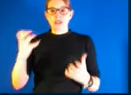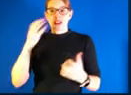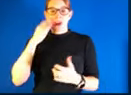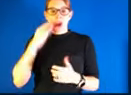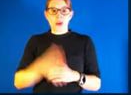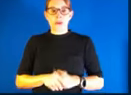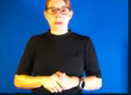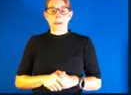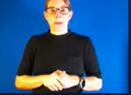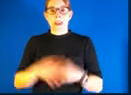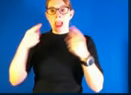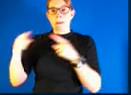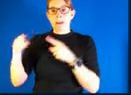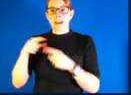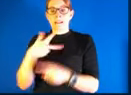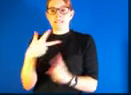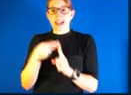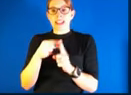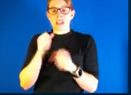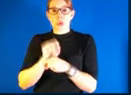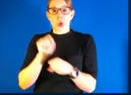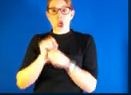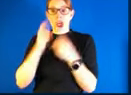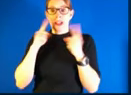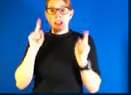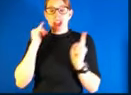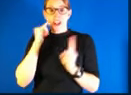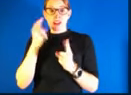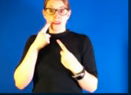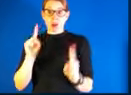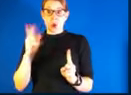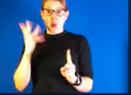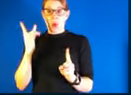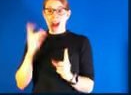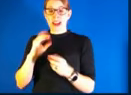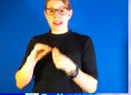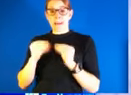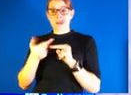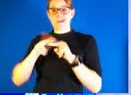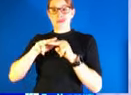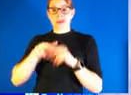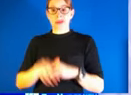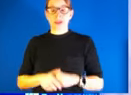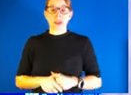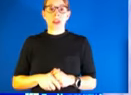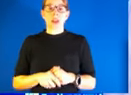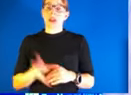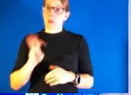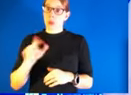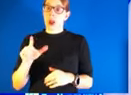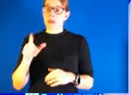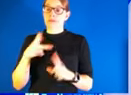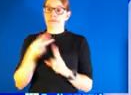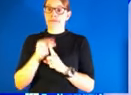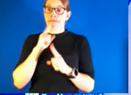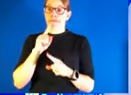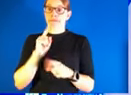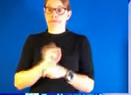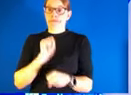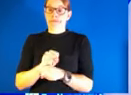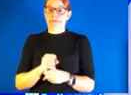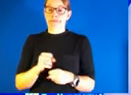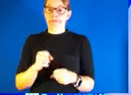the vaccines working? If they worked, why do we see a rise in the numbers? Yeah. Well, they do work, actually. So the vaccines